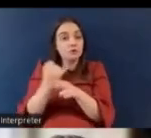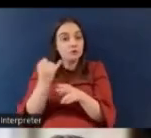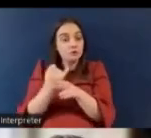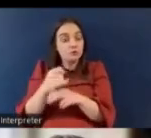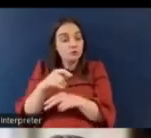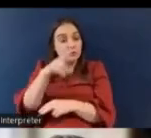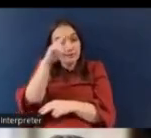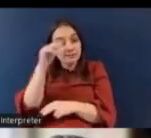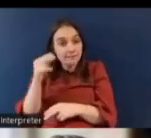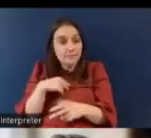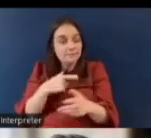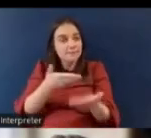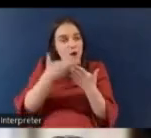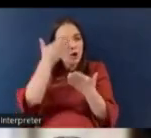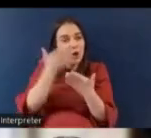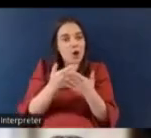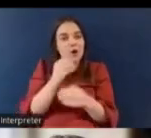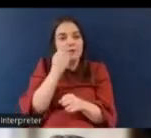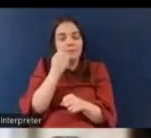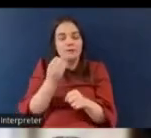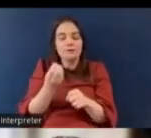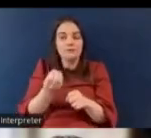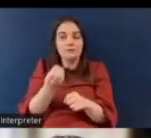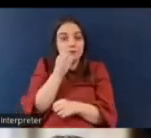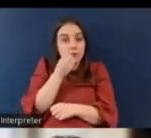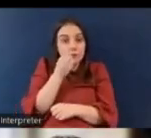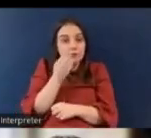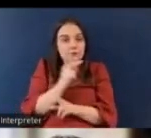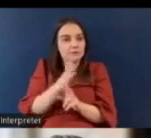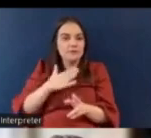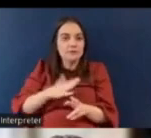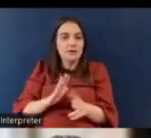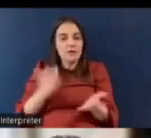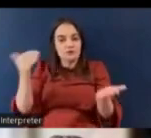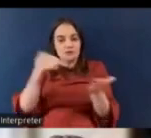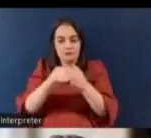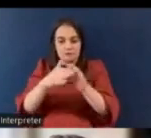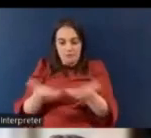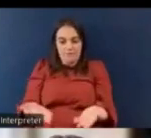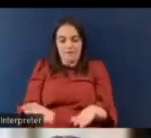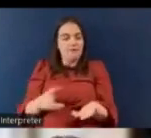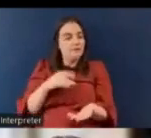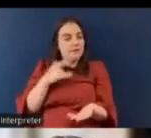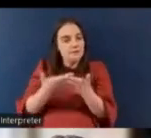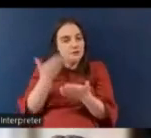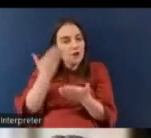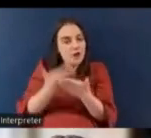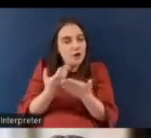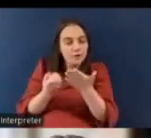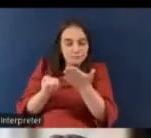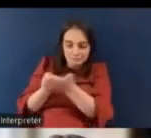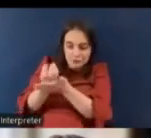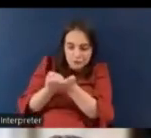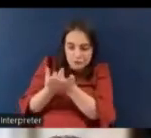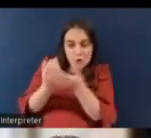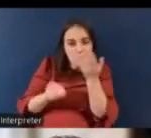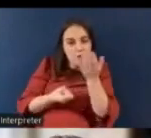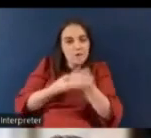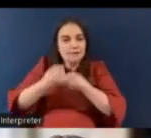example, like children learn about food, you know, it's not just that it lands on the table, but it has a story, you